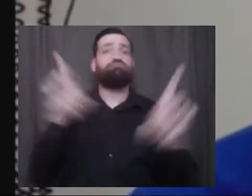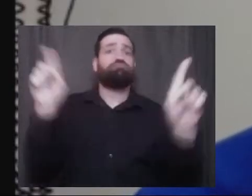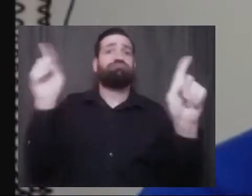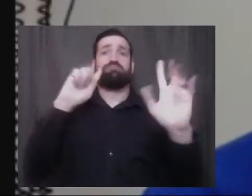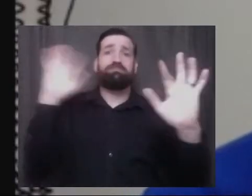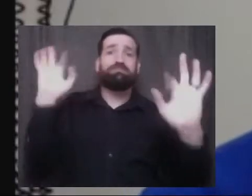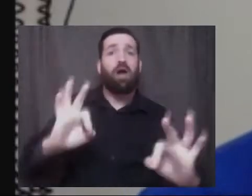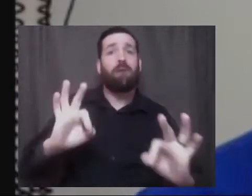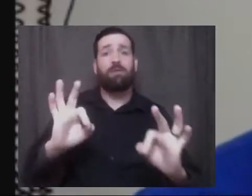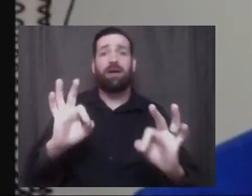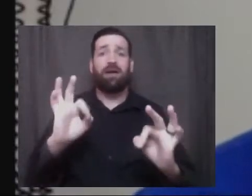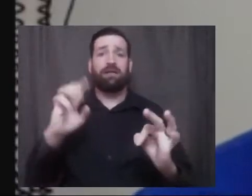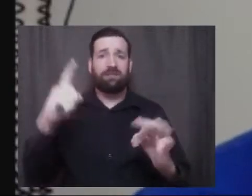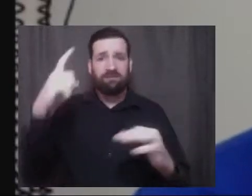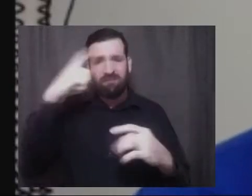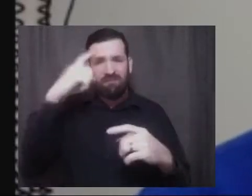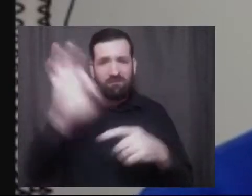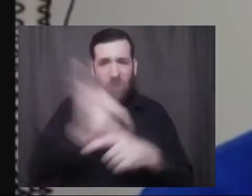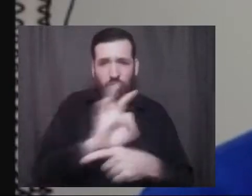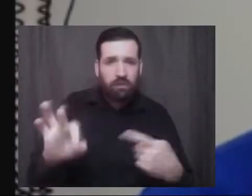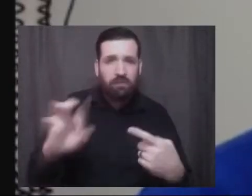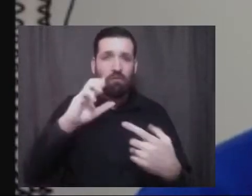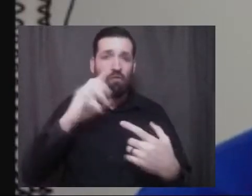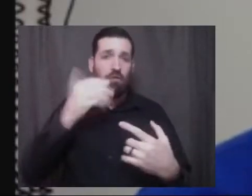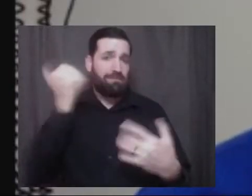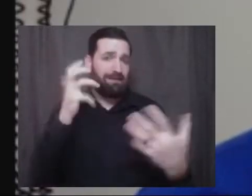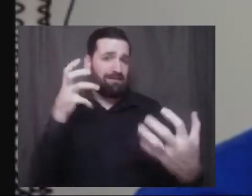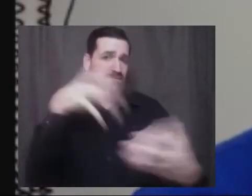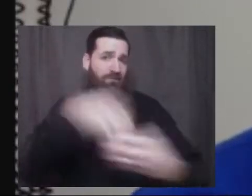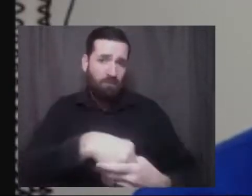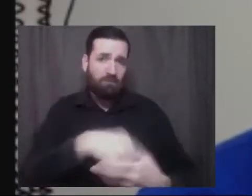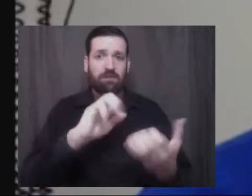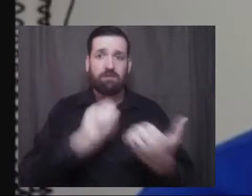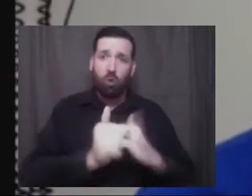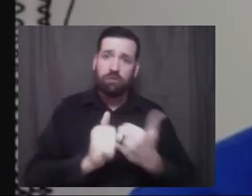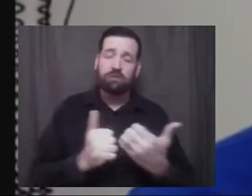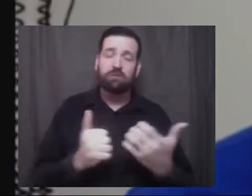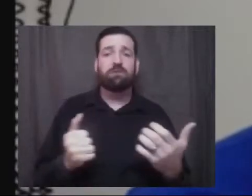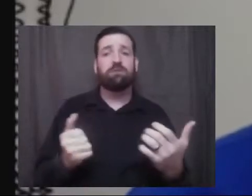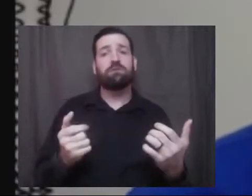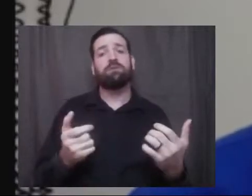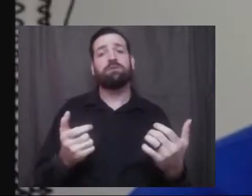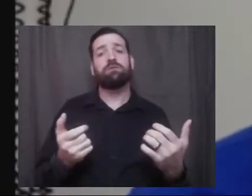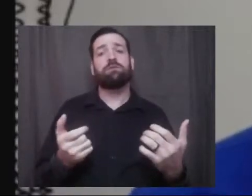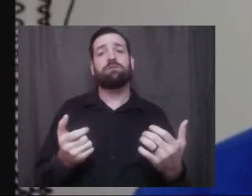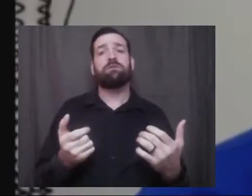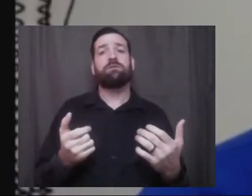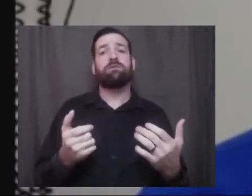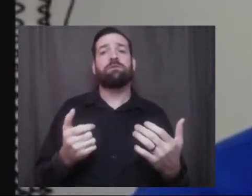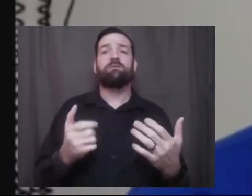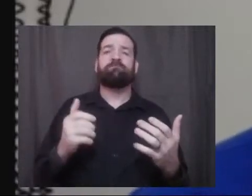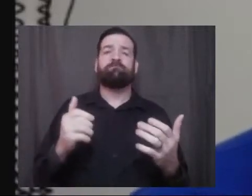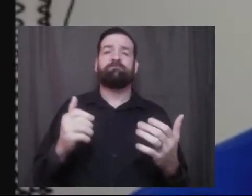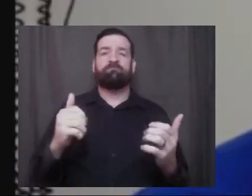optimize sports participation. So, there's a little bit of performance